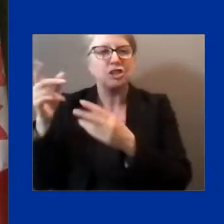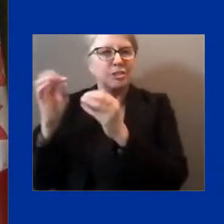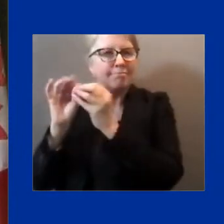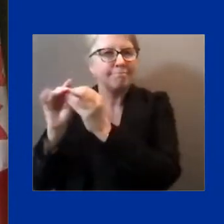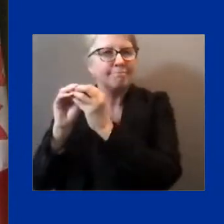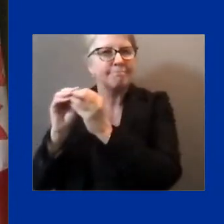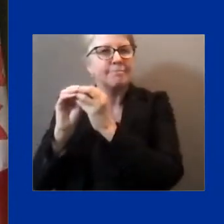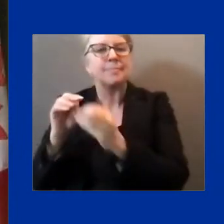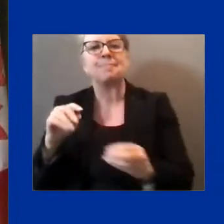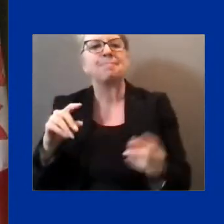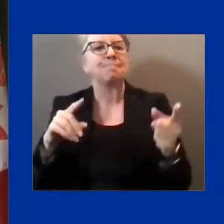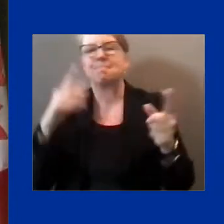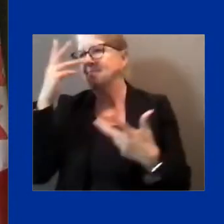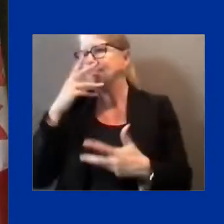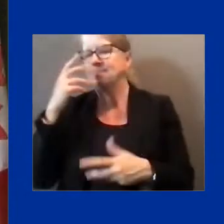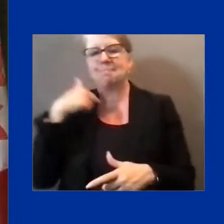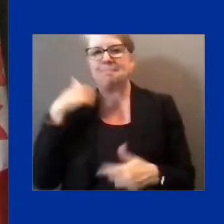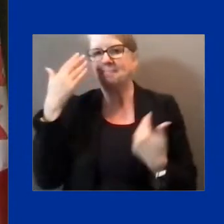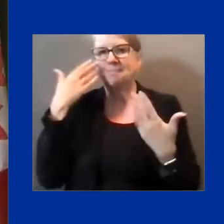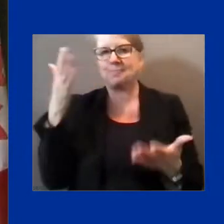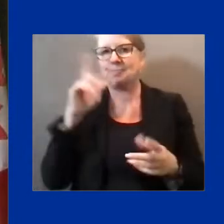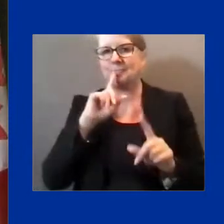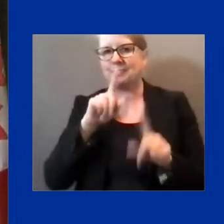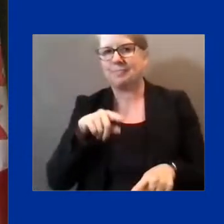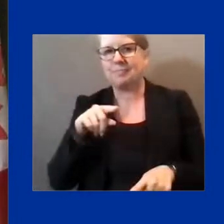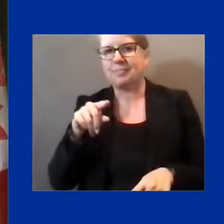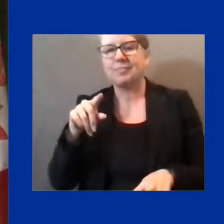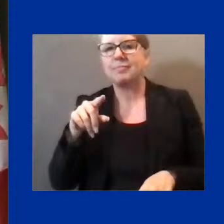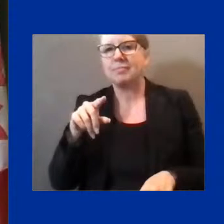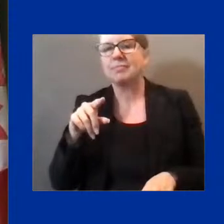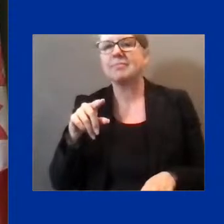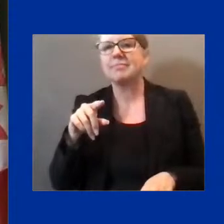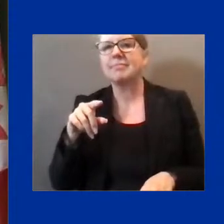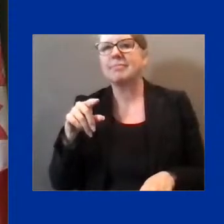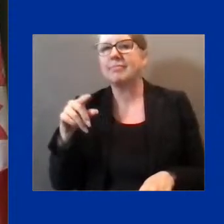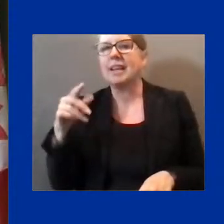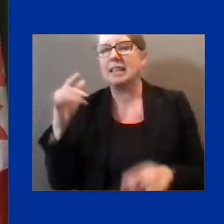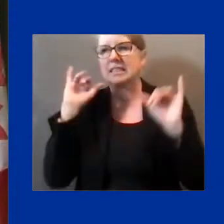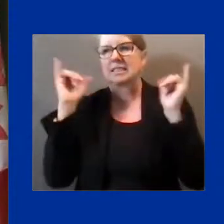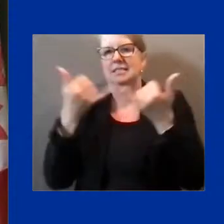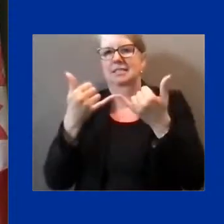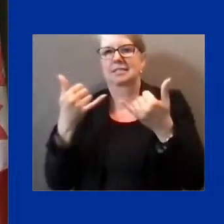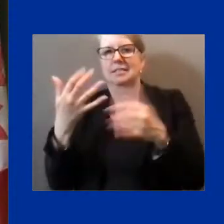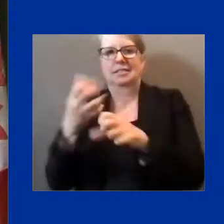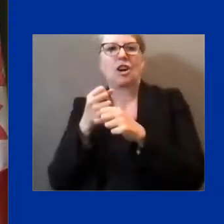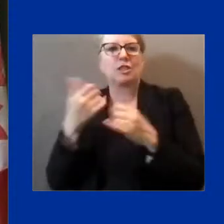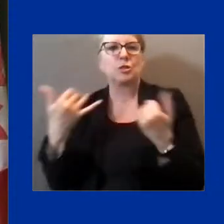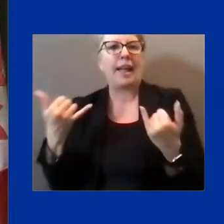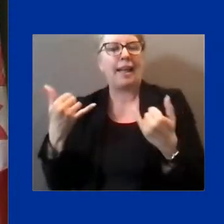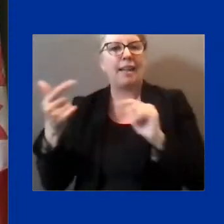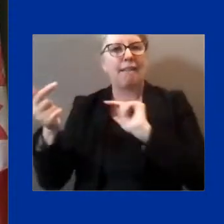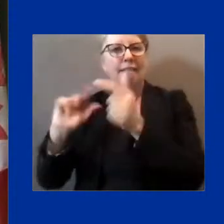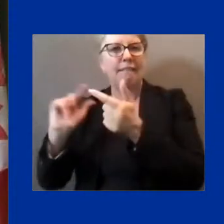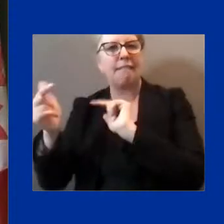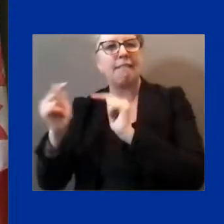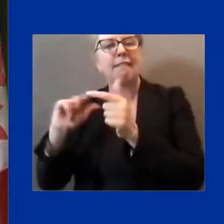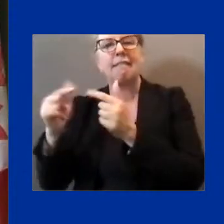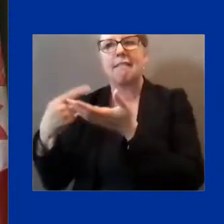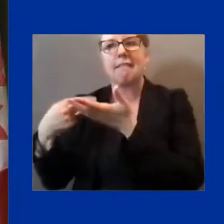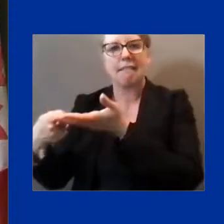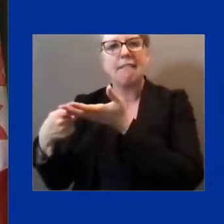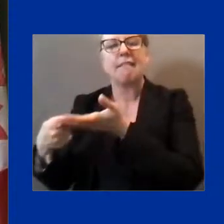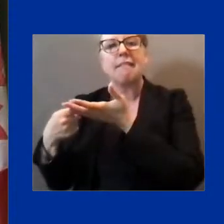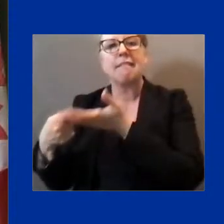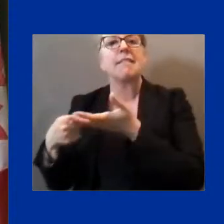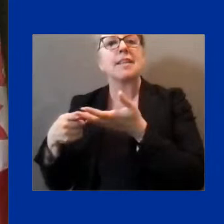Yeah, unfortunately, I don't, as we've been on this this call today, back and forth, the texts have been coming in. We've been texting